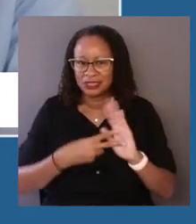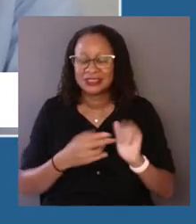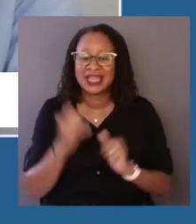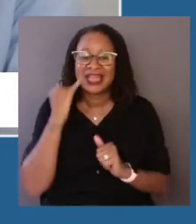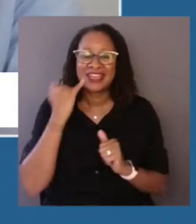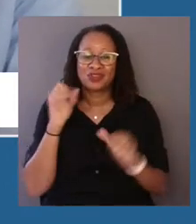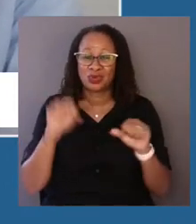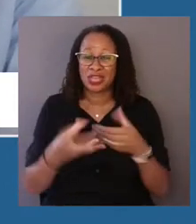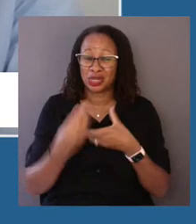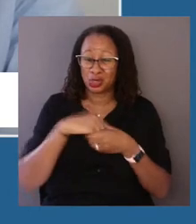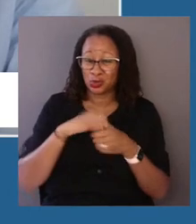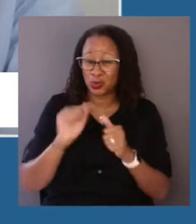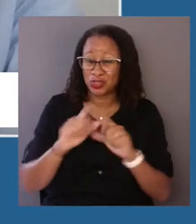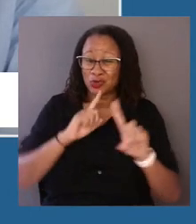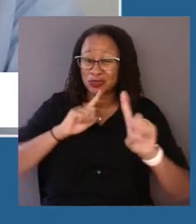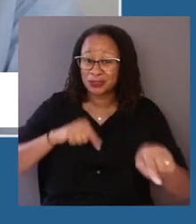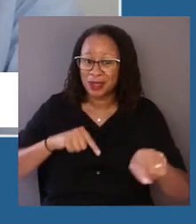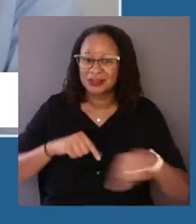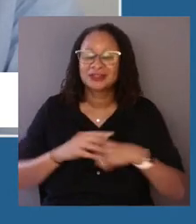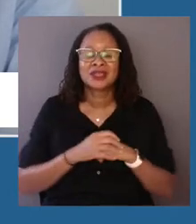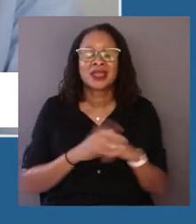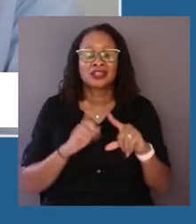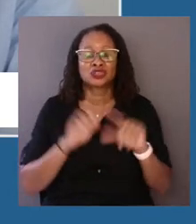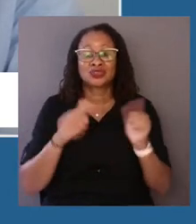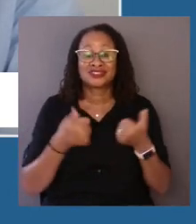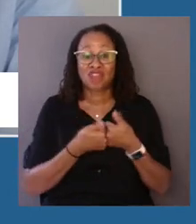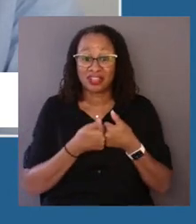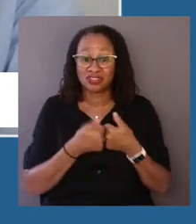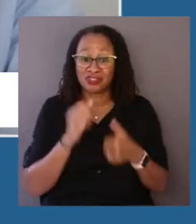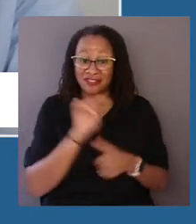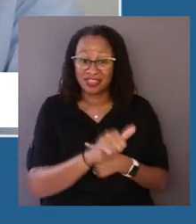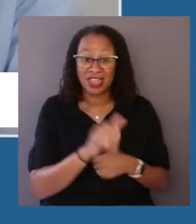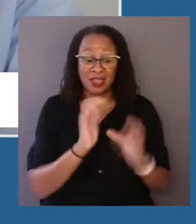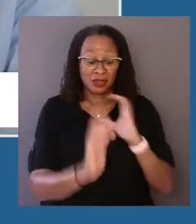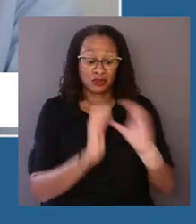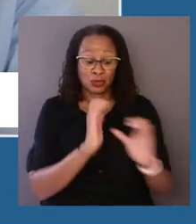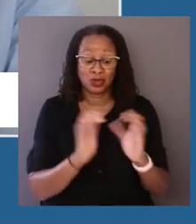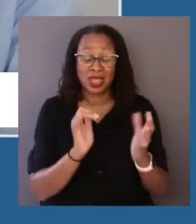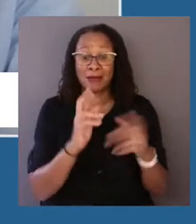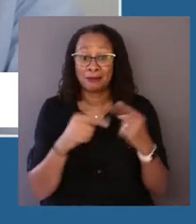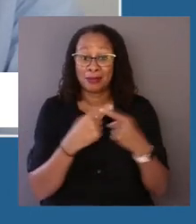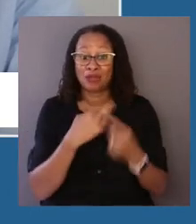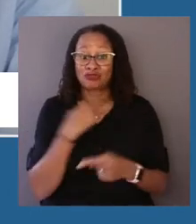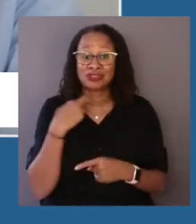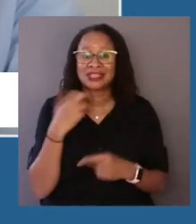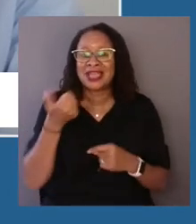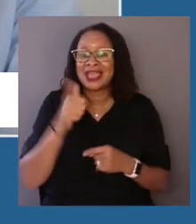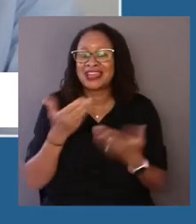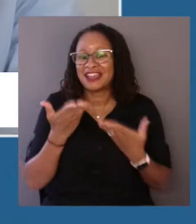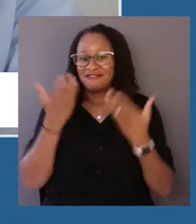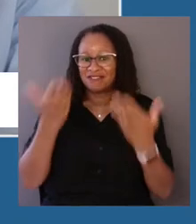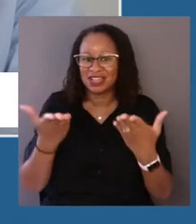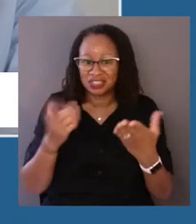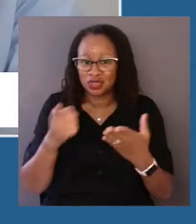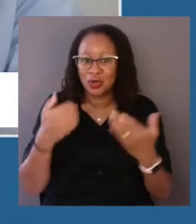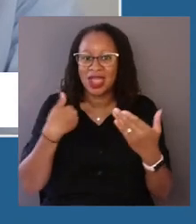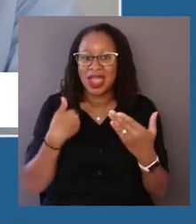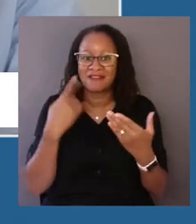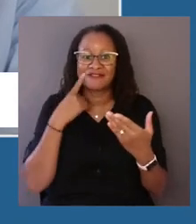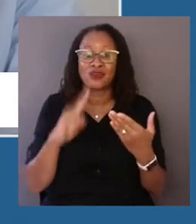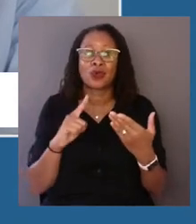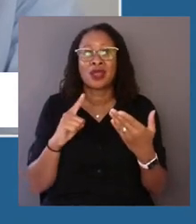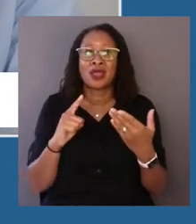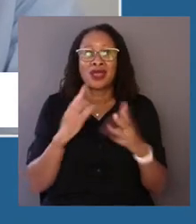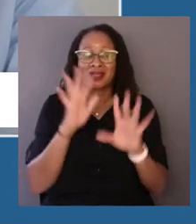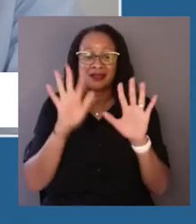in your response to the challenges of communicating about risk and any advice you have for climate advocates,